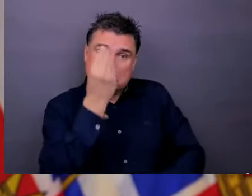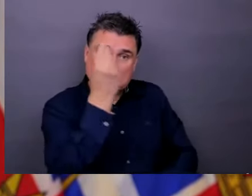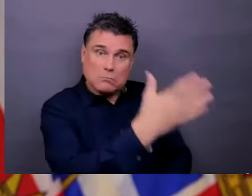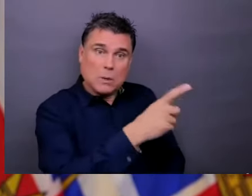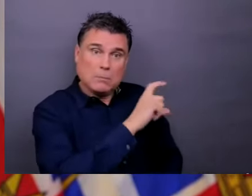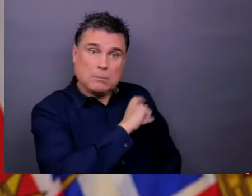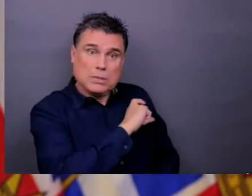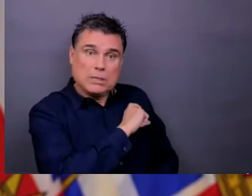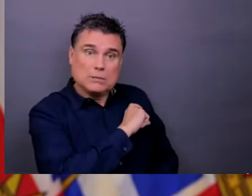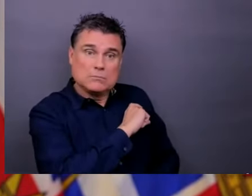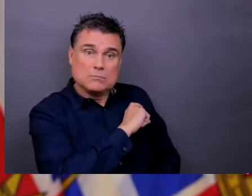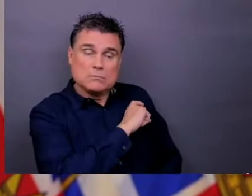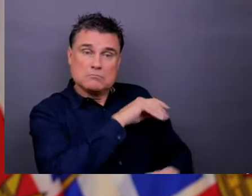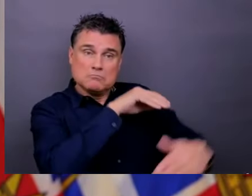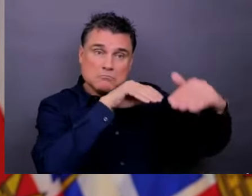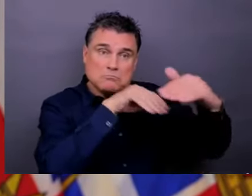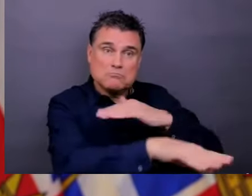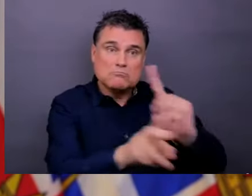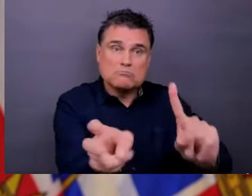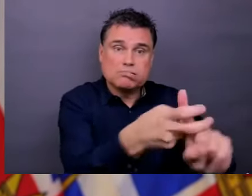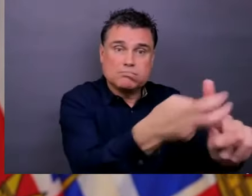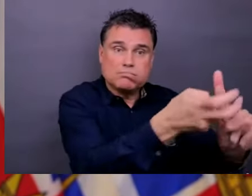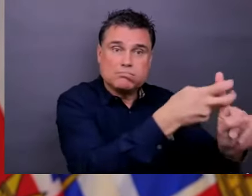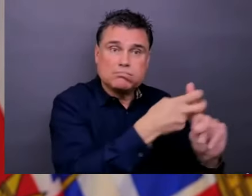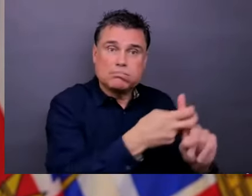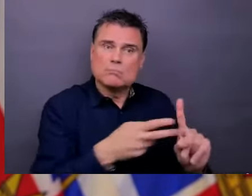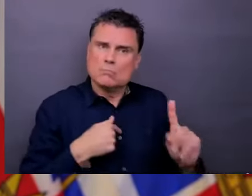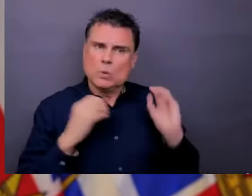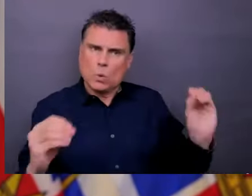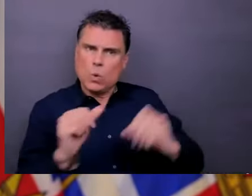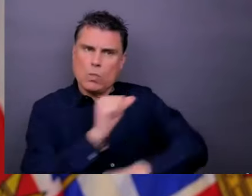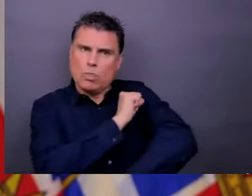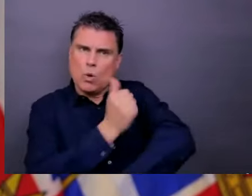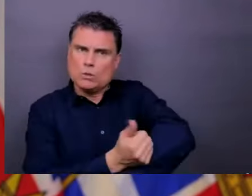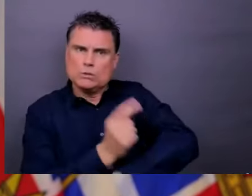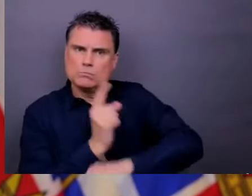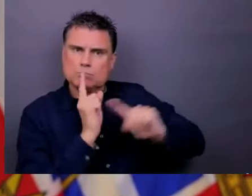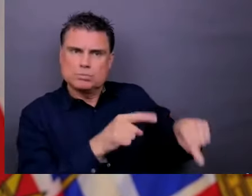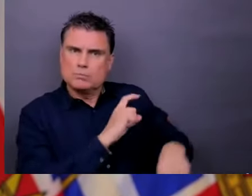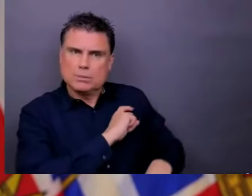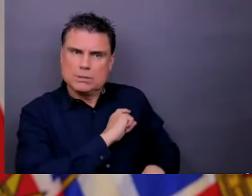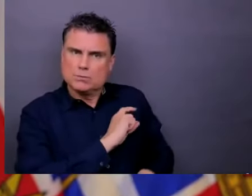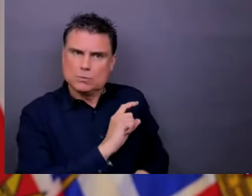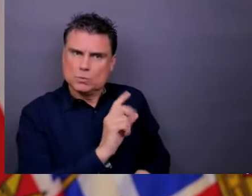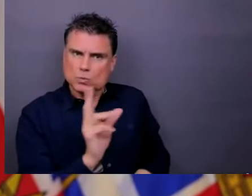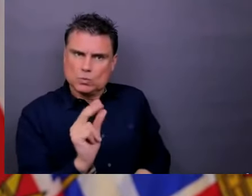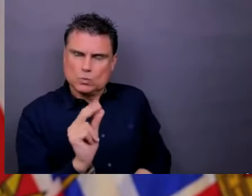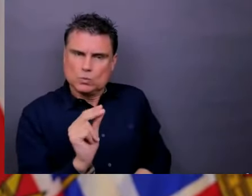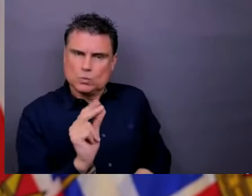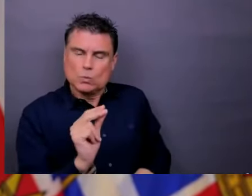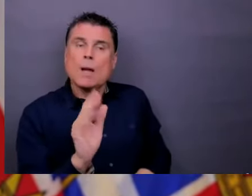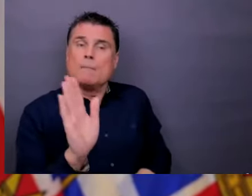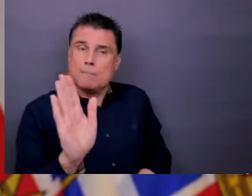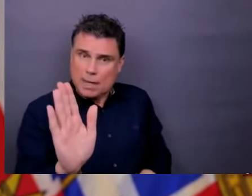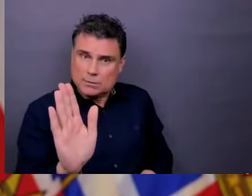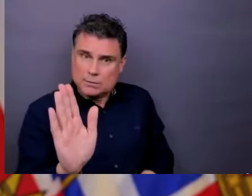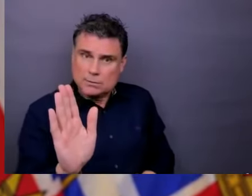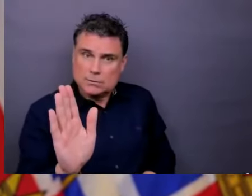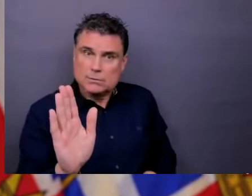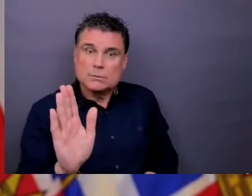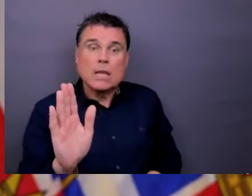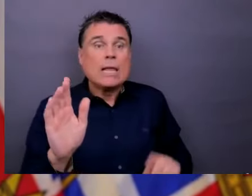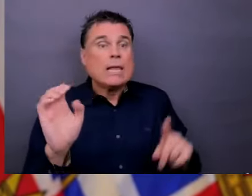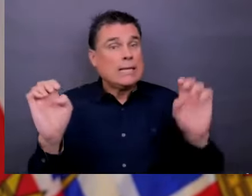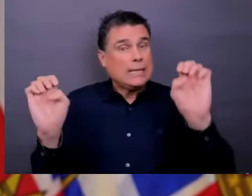detention was preventing people from entering a premise, for example. And so that is something that is under the Emergency Management